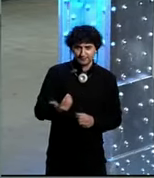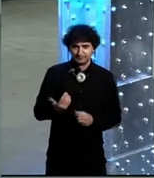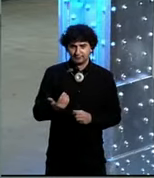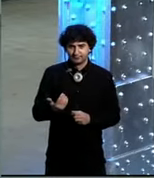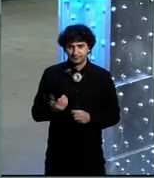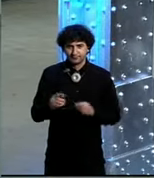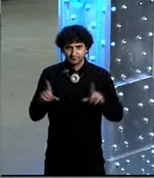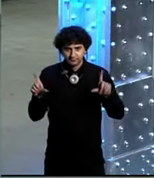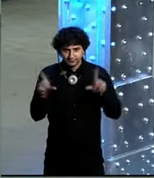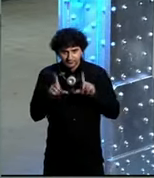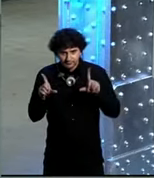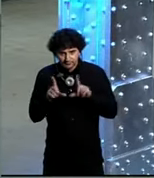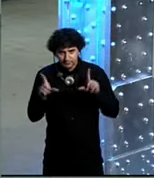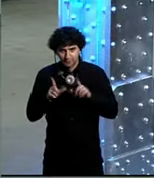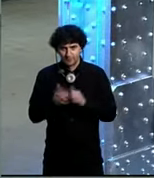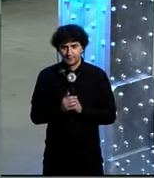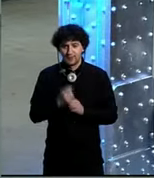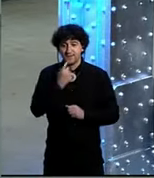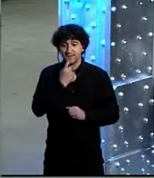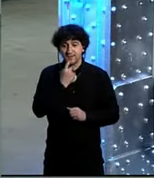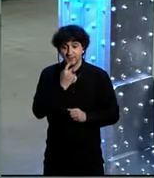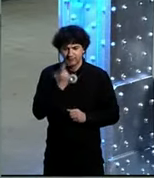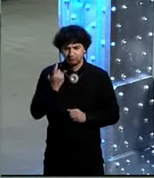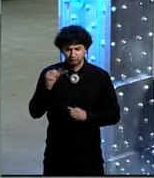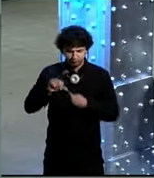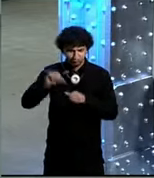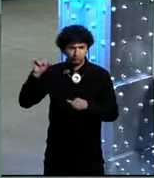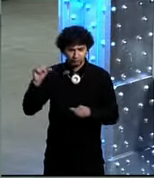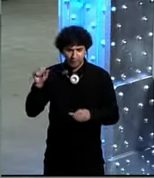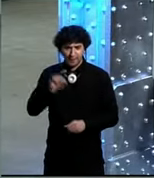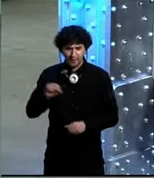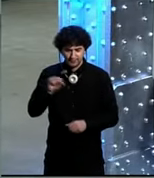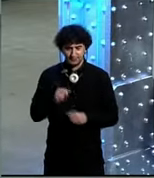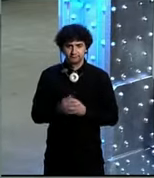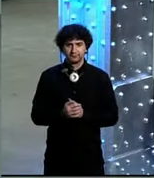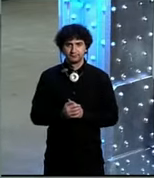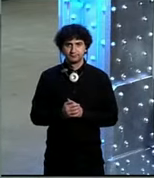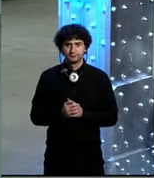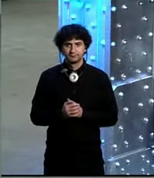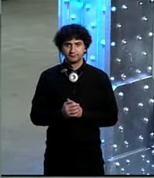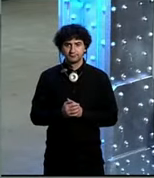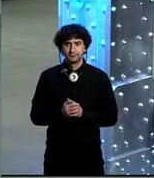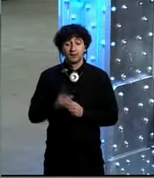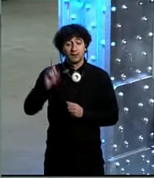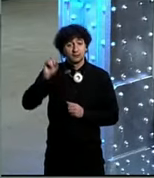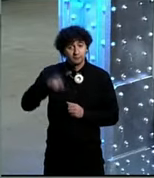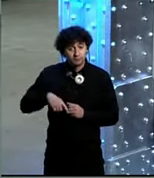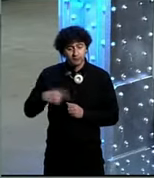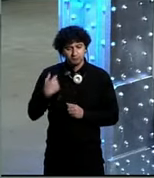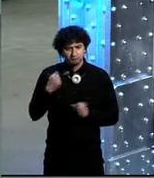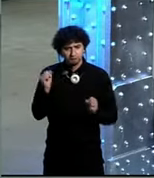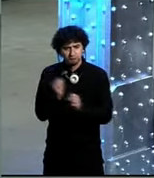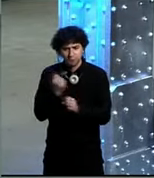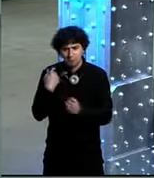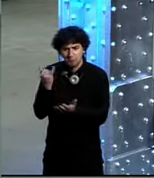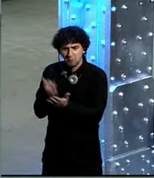to Media City, Finland, and since then I've been working on trying out new stuff, producing things and